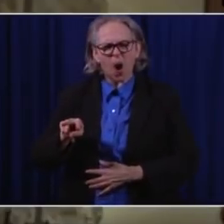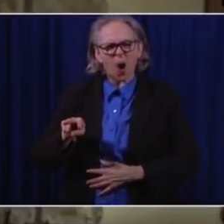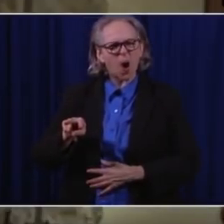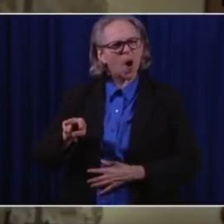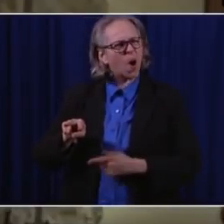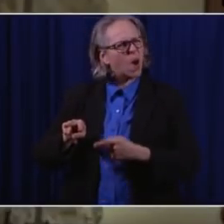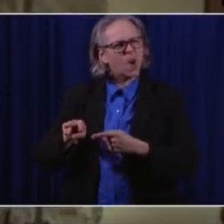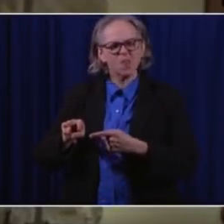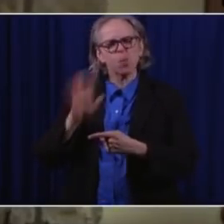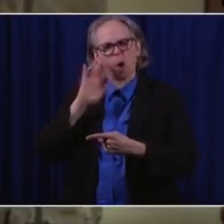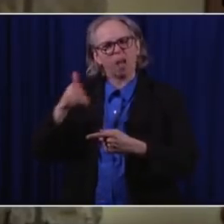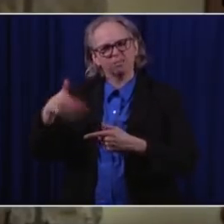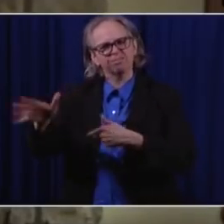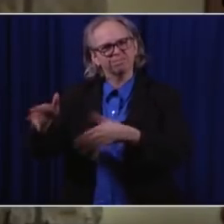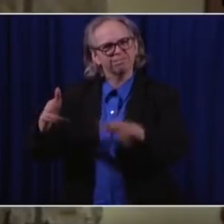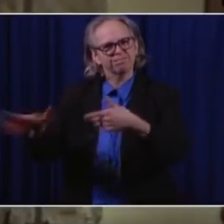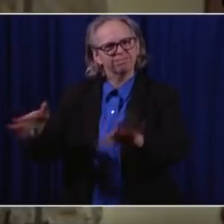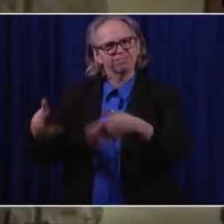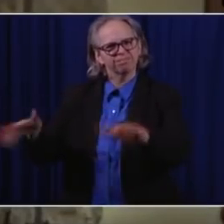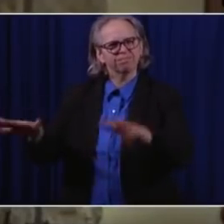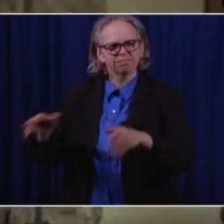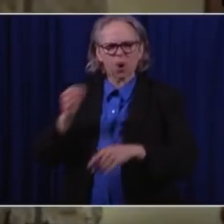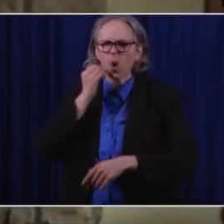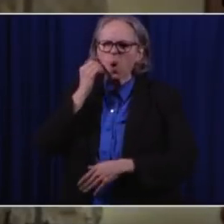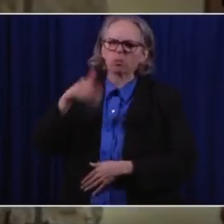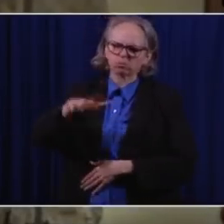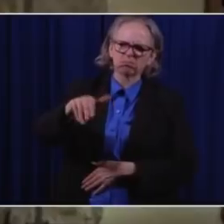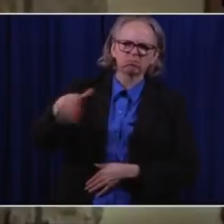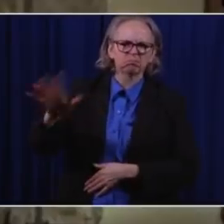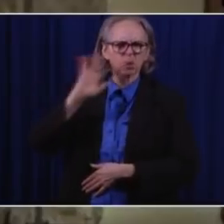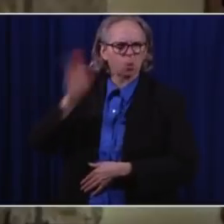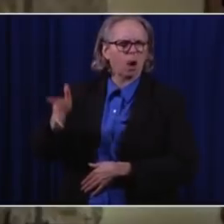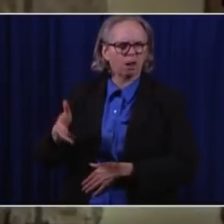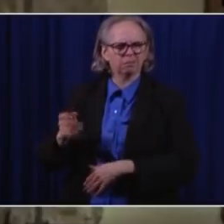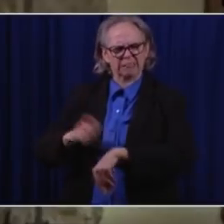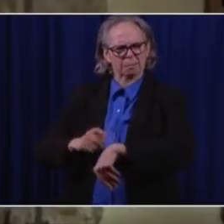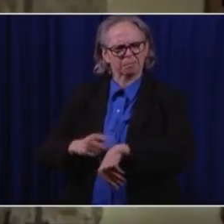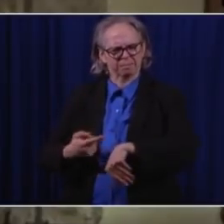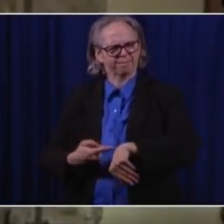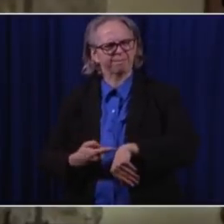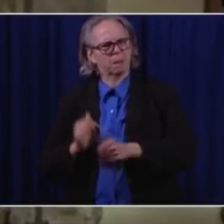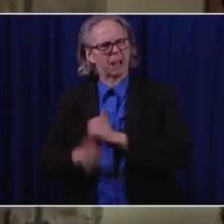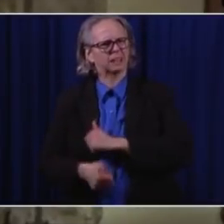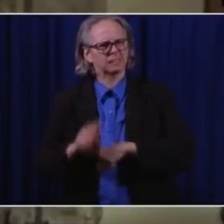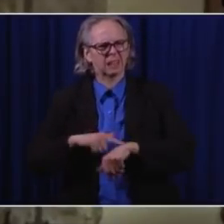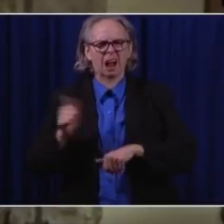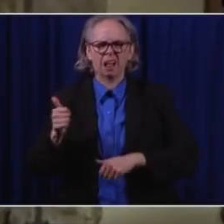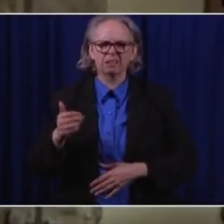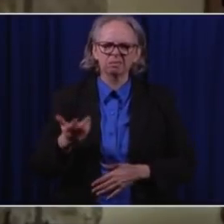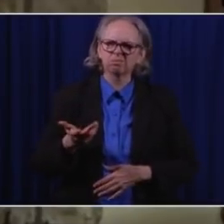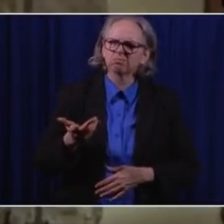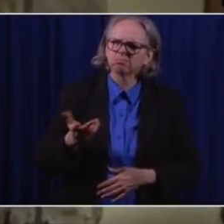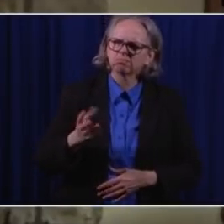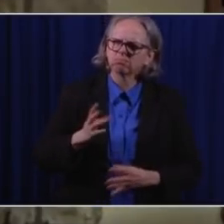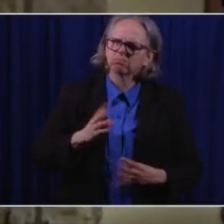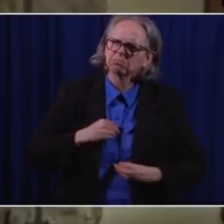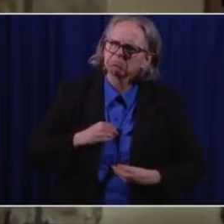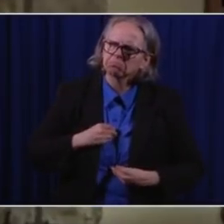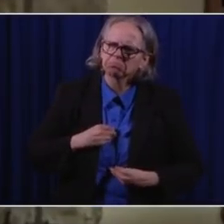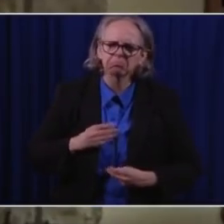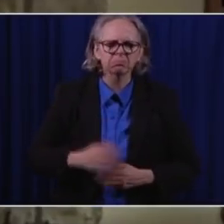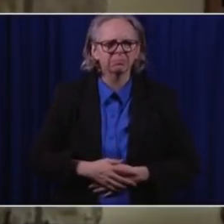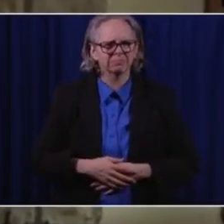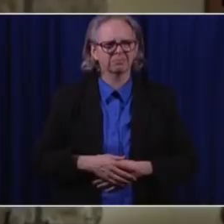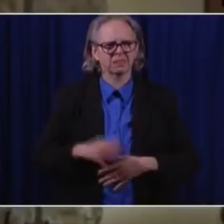probably going to pull over and say, hey, it's beyond the 10 o'clock. You guys need to go home. And so that's really what I look